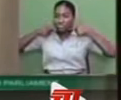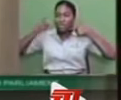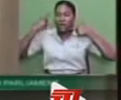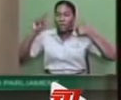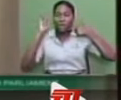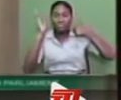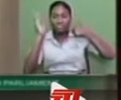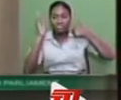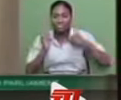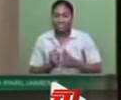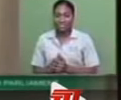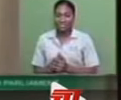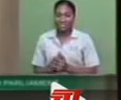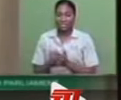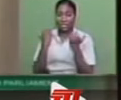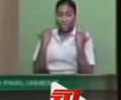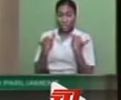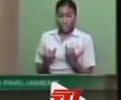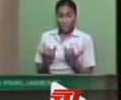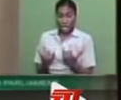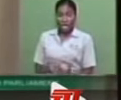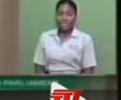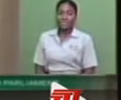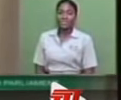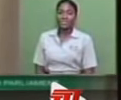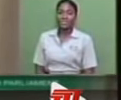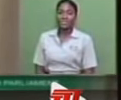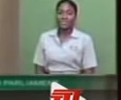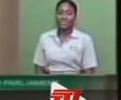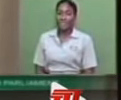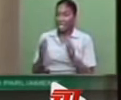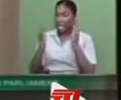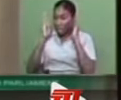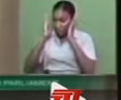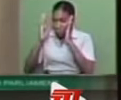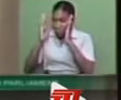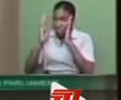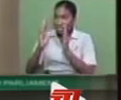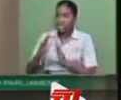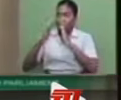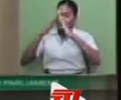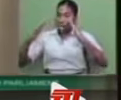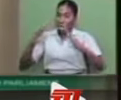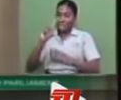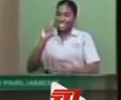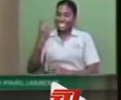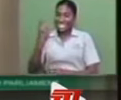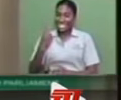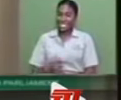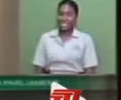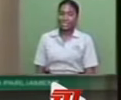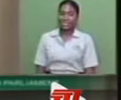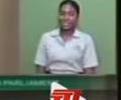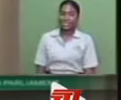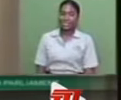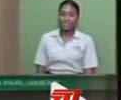I turn now to property tax. Property tax.